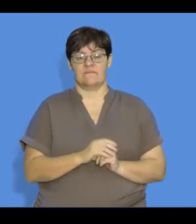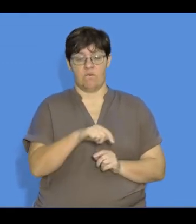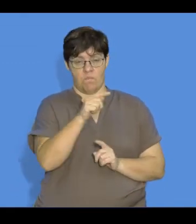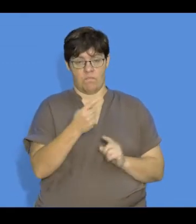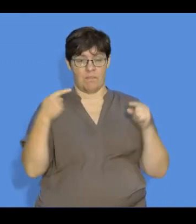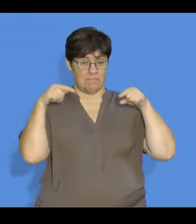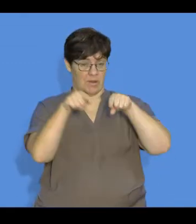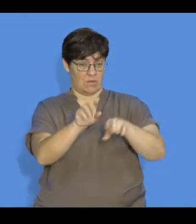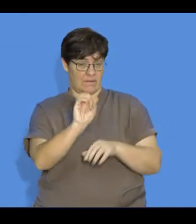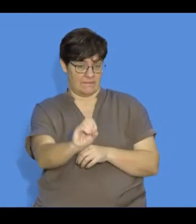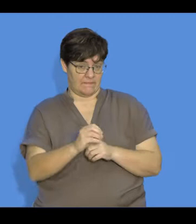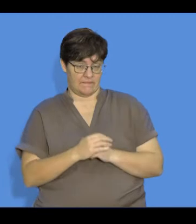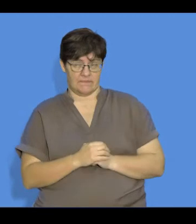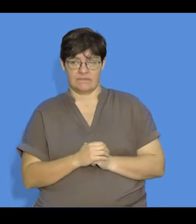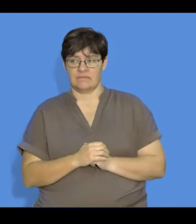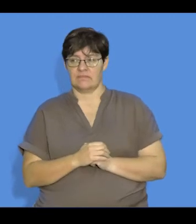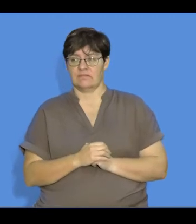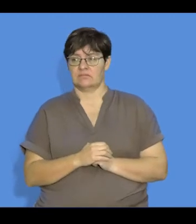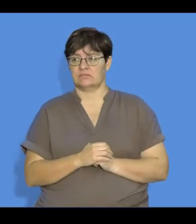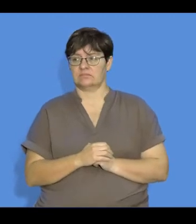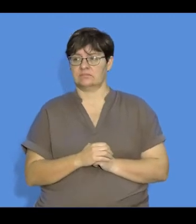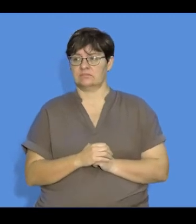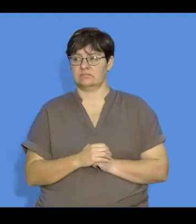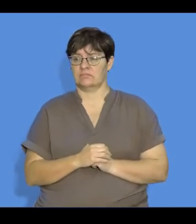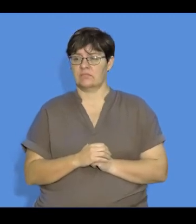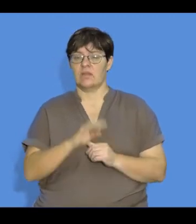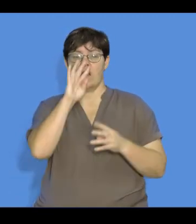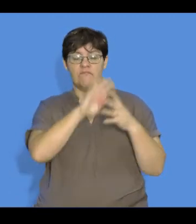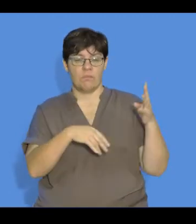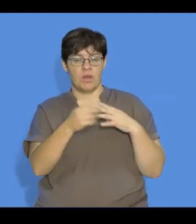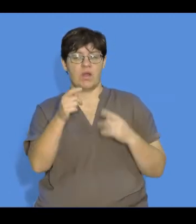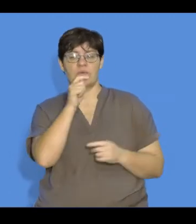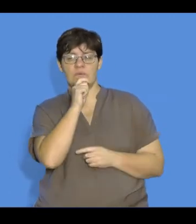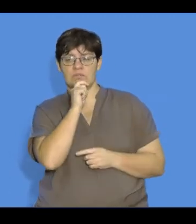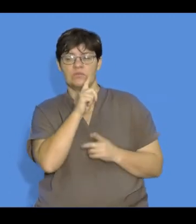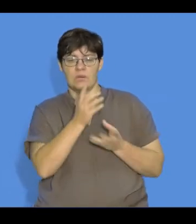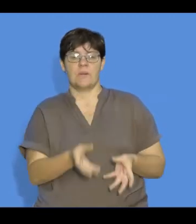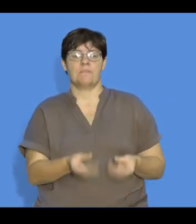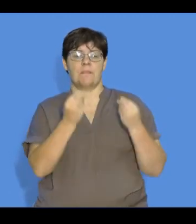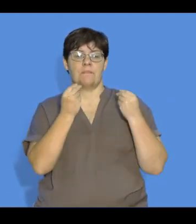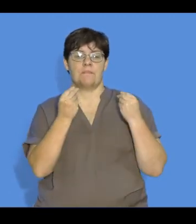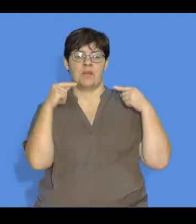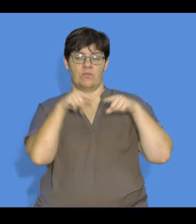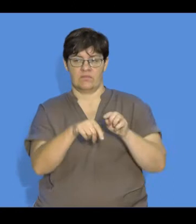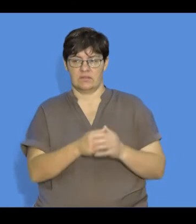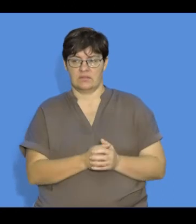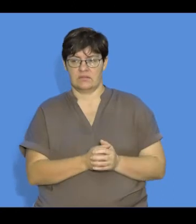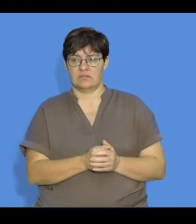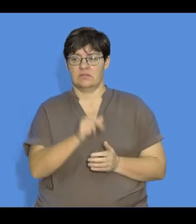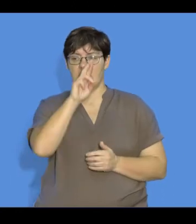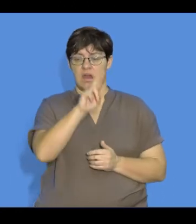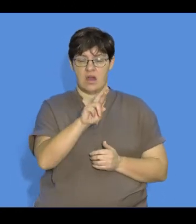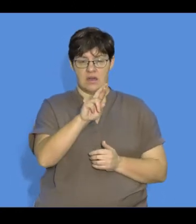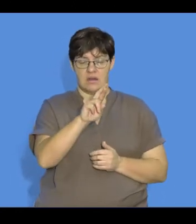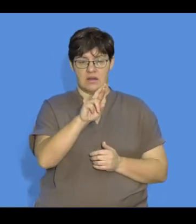with the 5 ohms, we can use this formula to calculate the equivalent resistance. You know, R